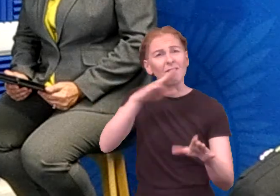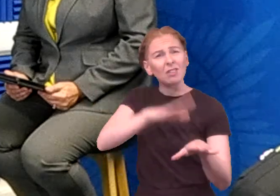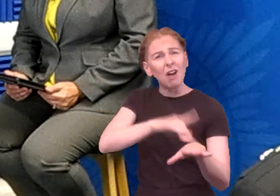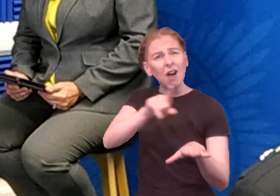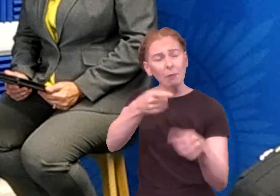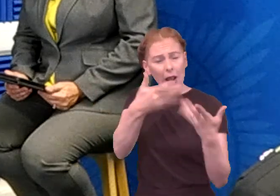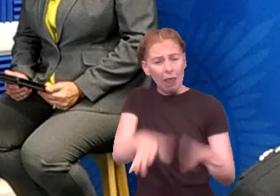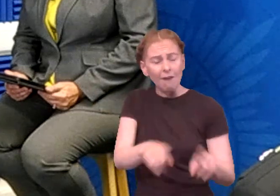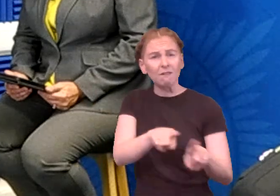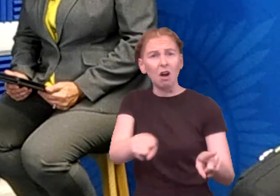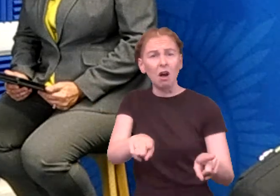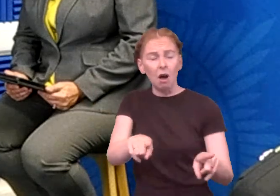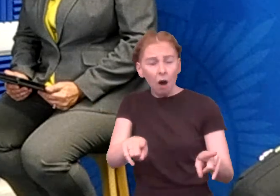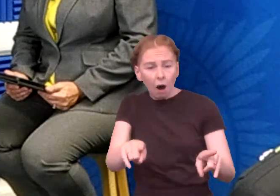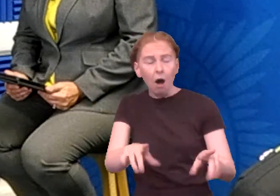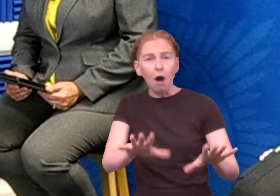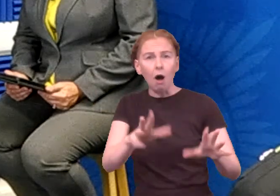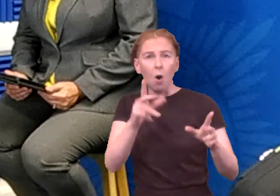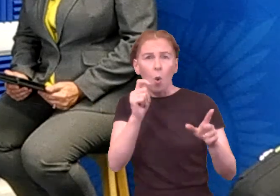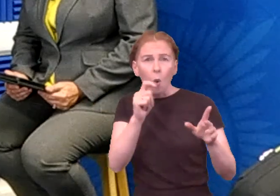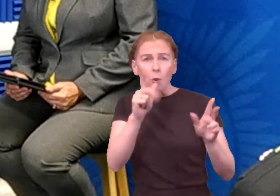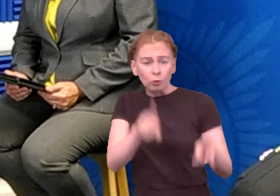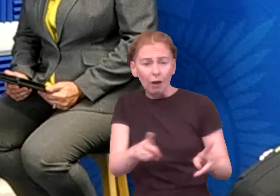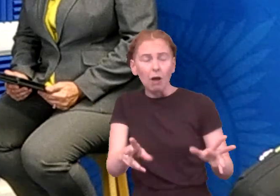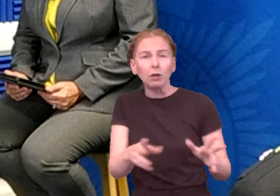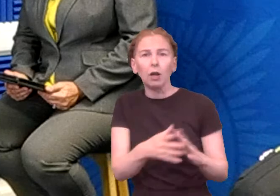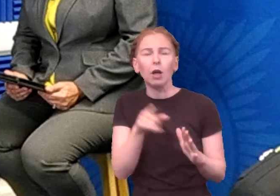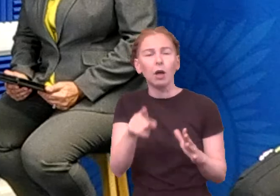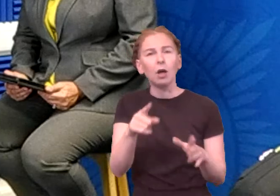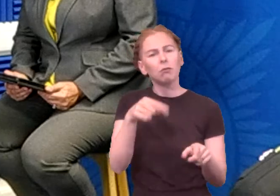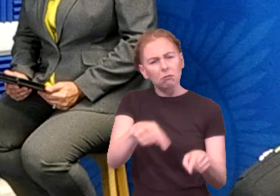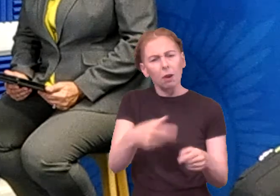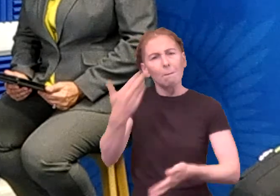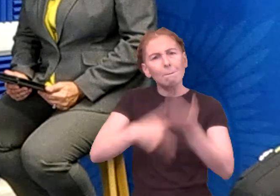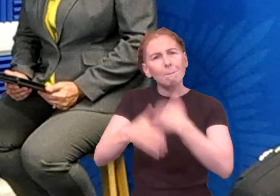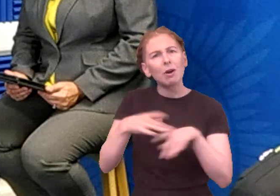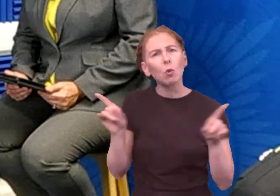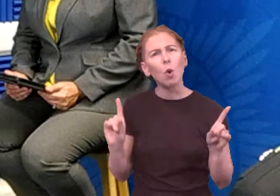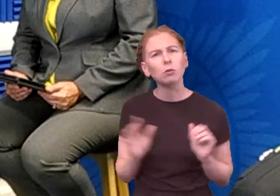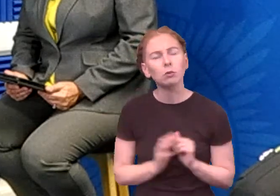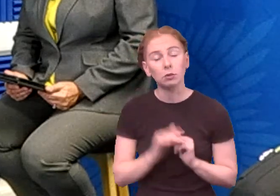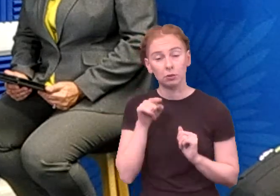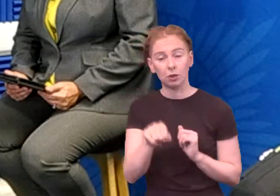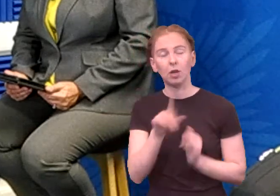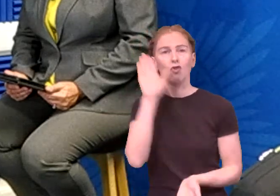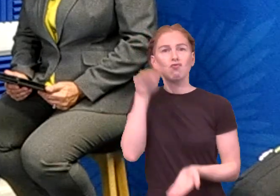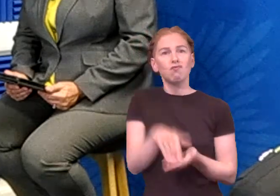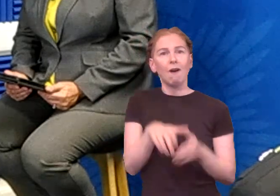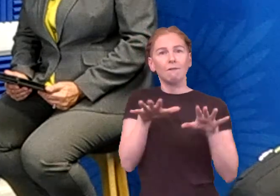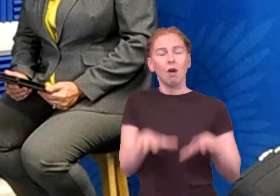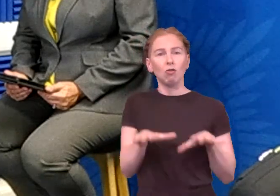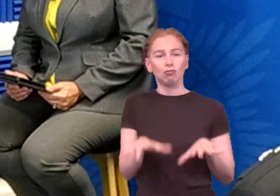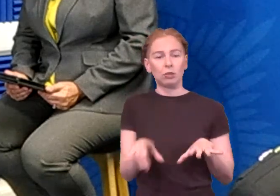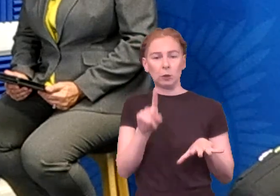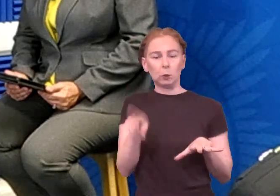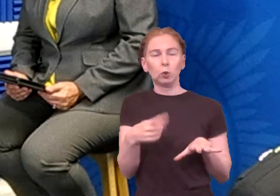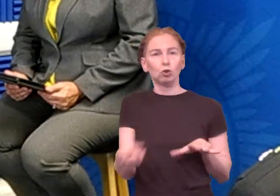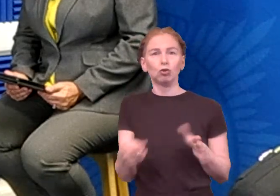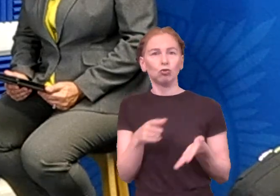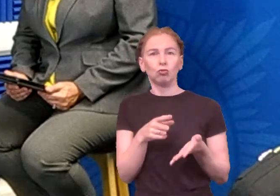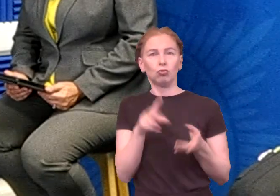quite a sad story really. Came to the country, couldn't speak English, couldn't write, was unemployable, had